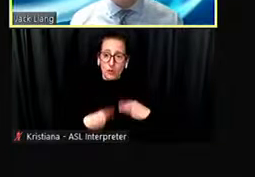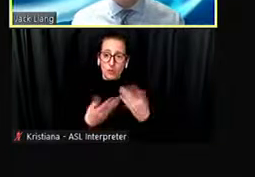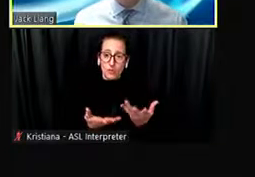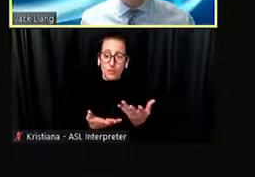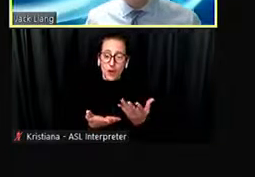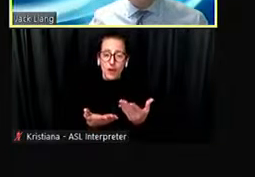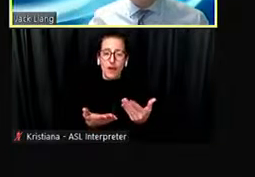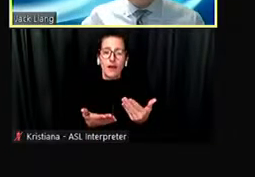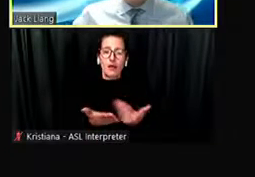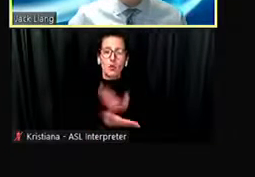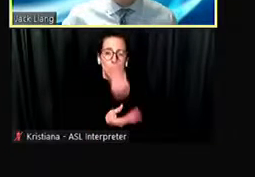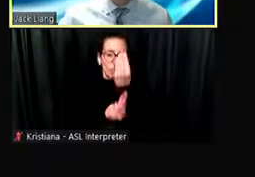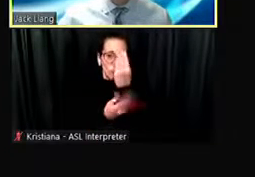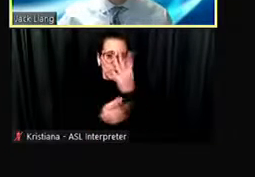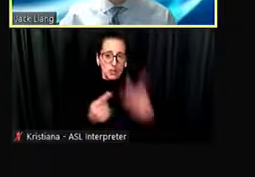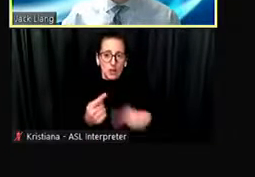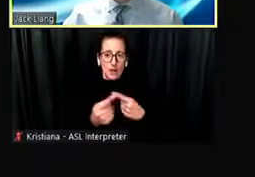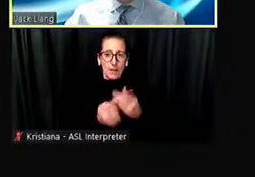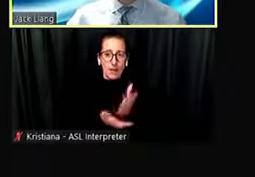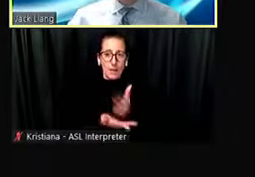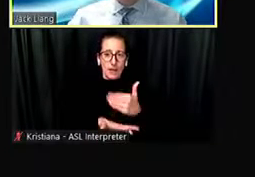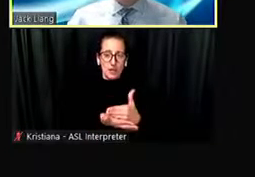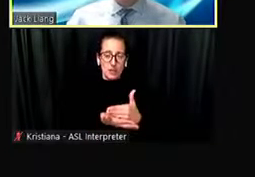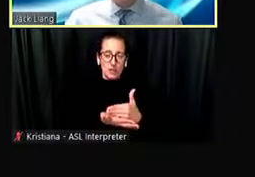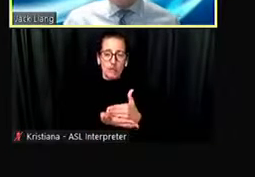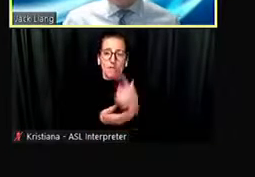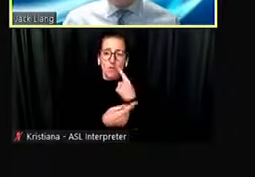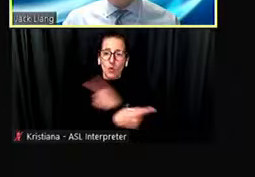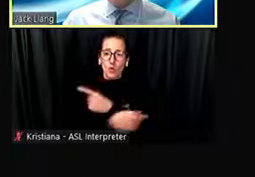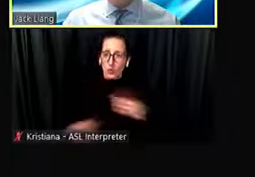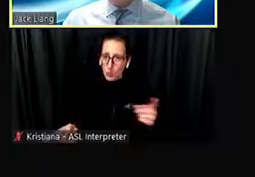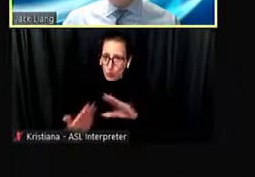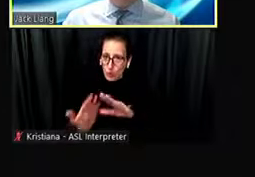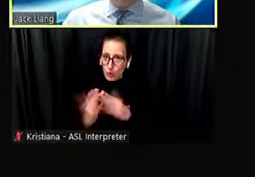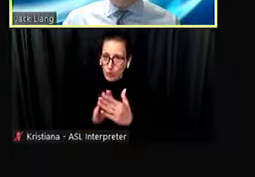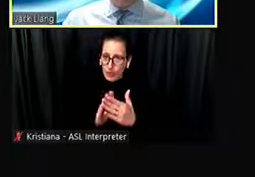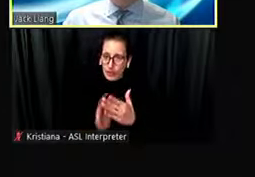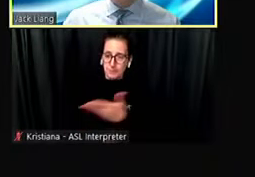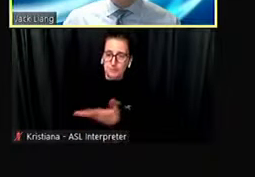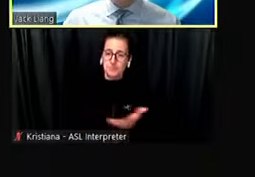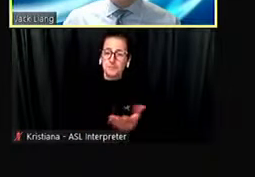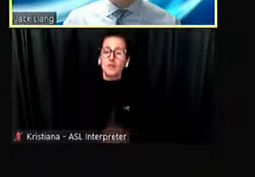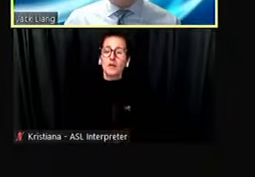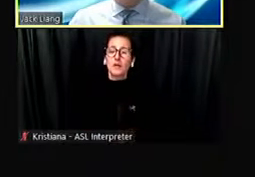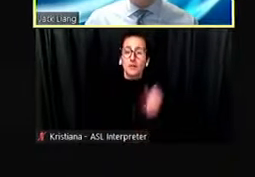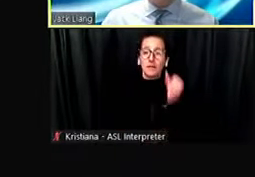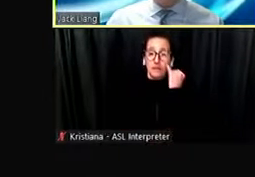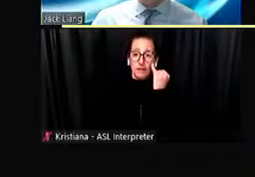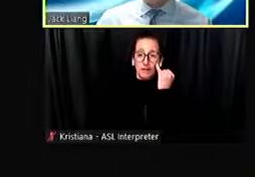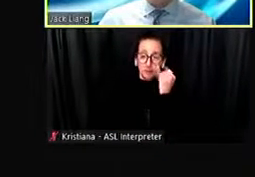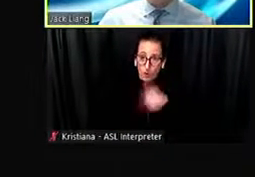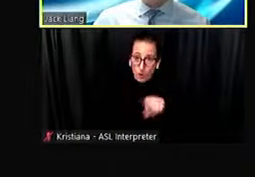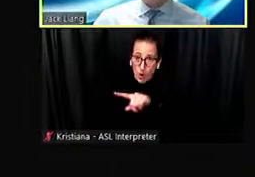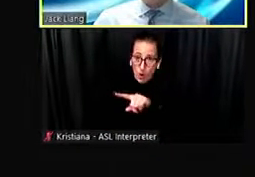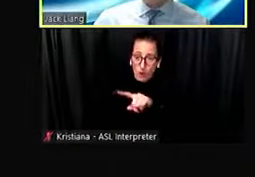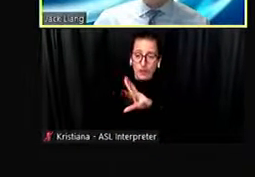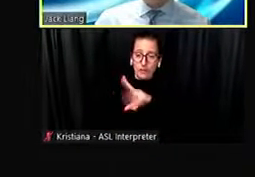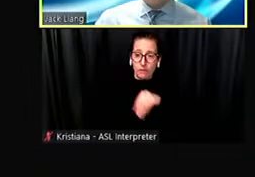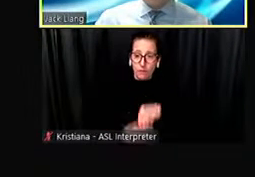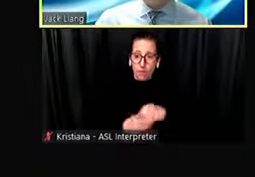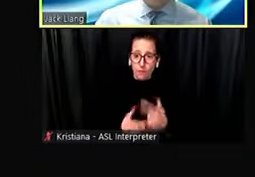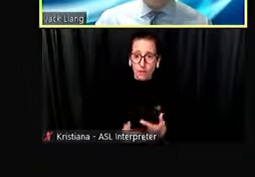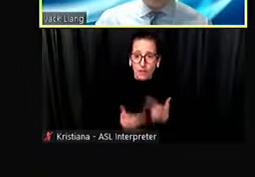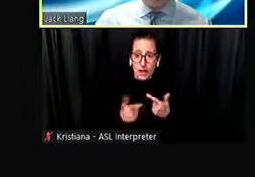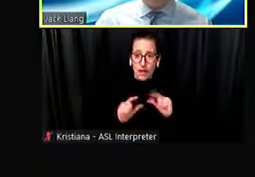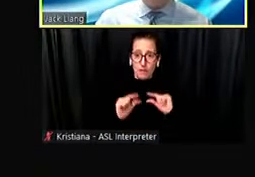budget overview to you as a part of our community. Now, if you were part of our group, our live group last year, you will see